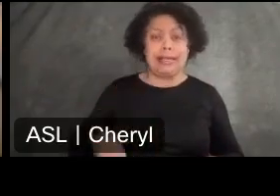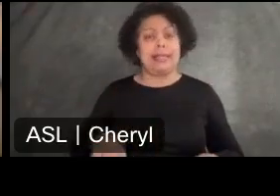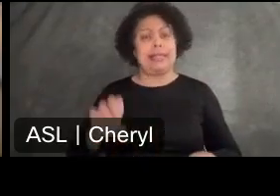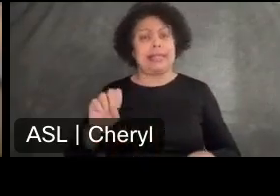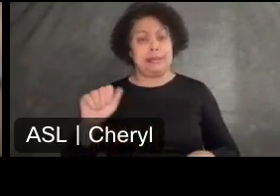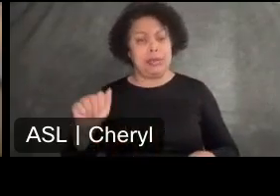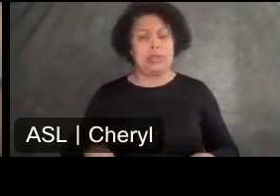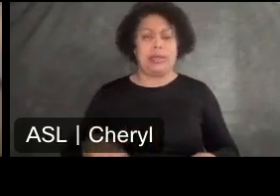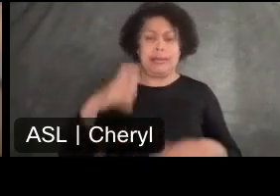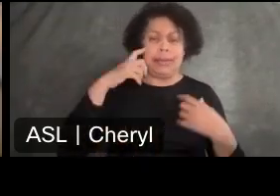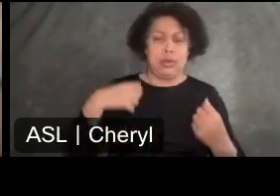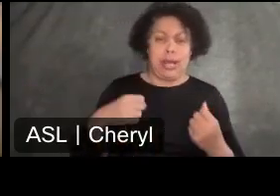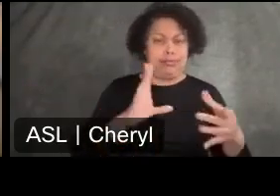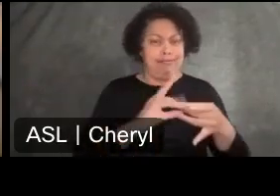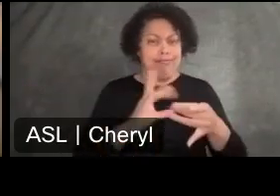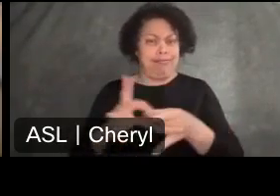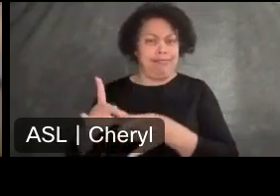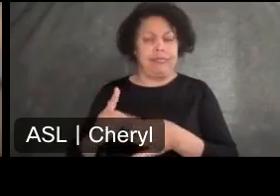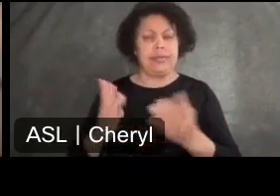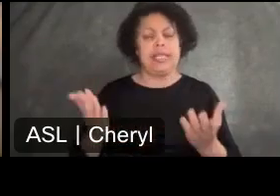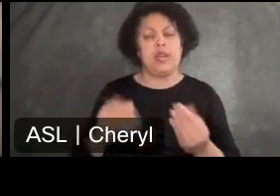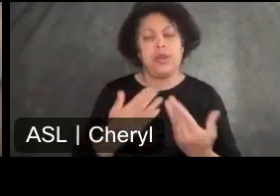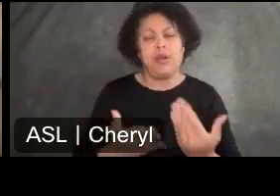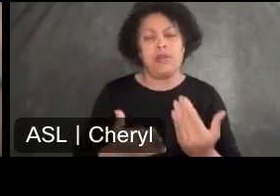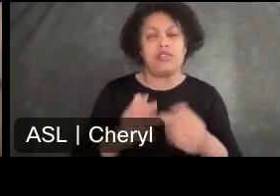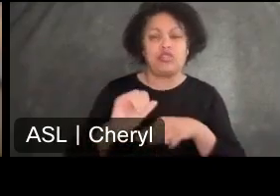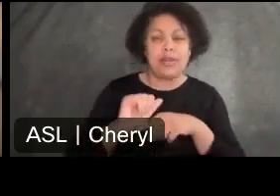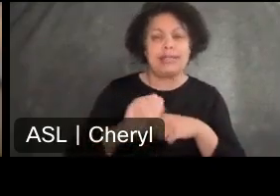include training and technical assistance,